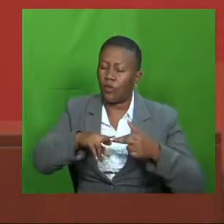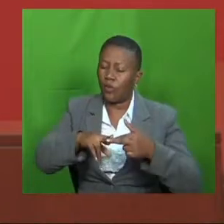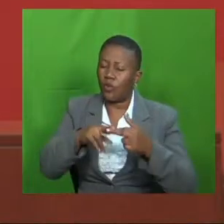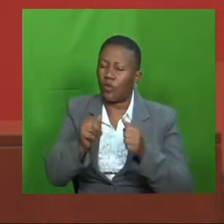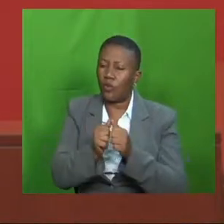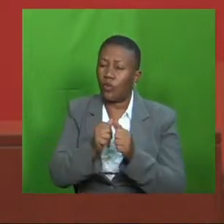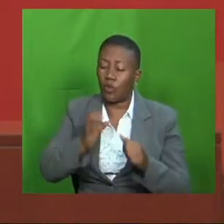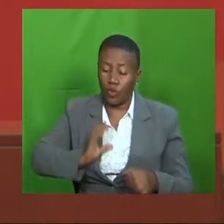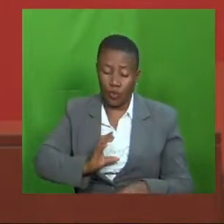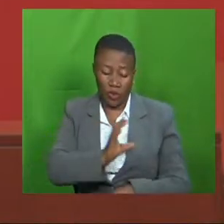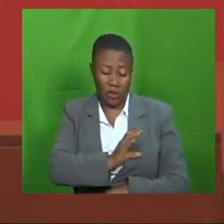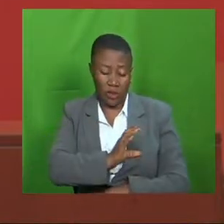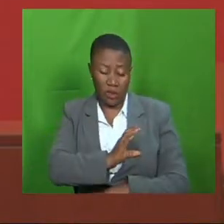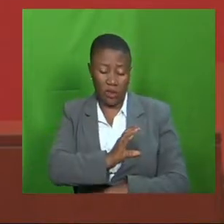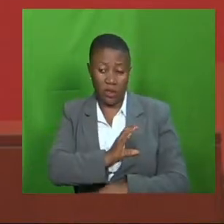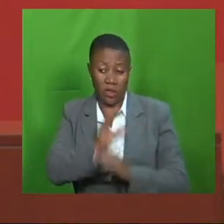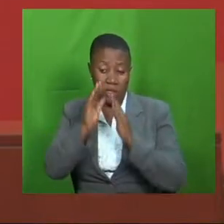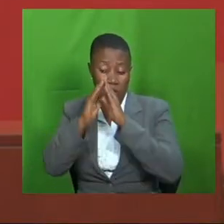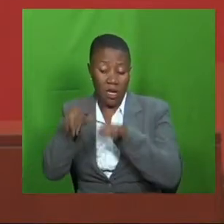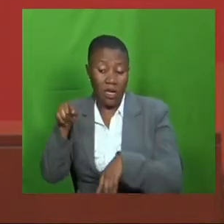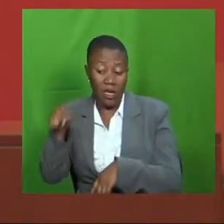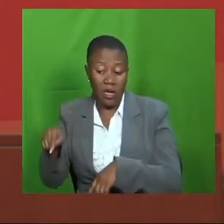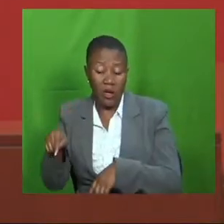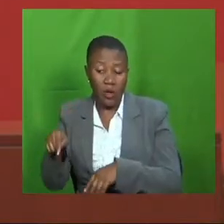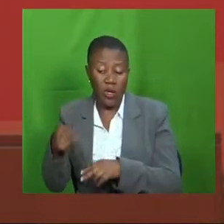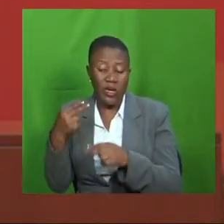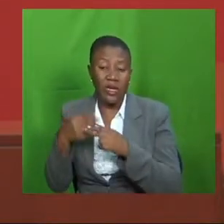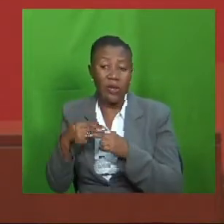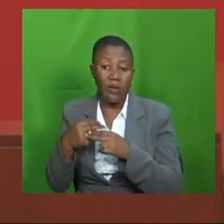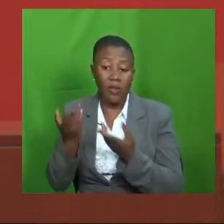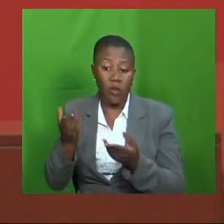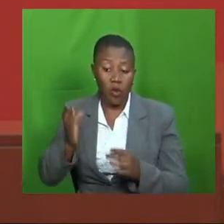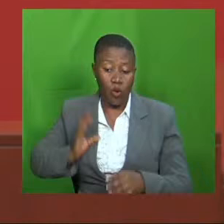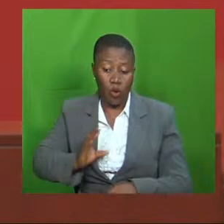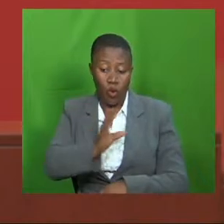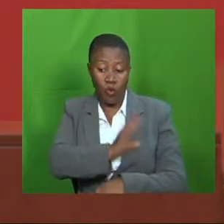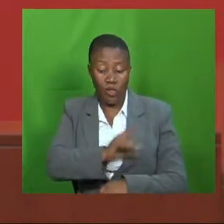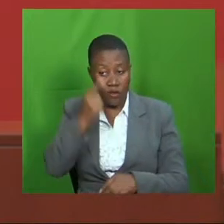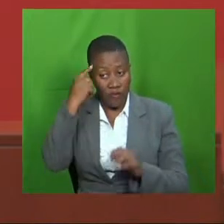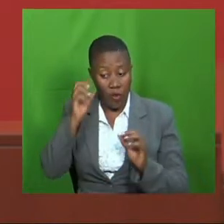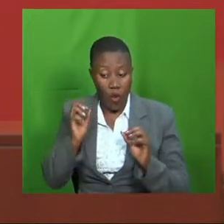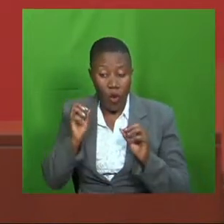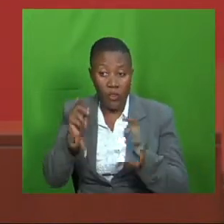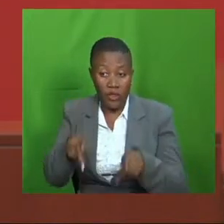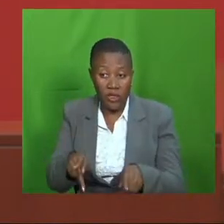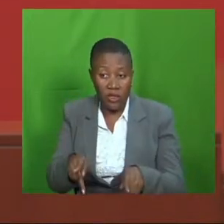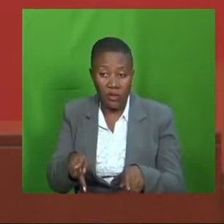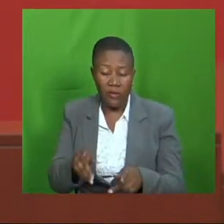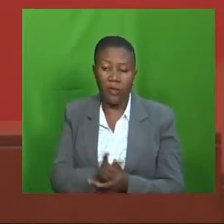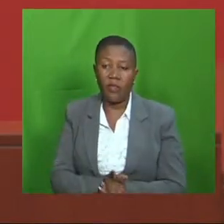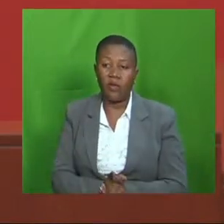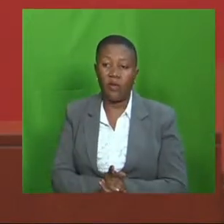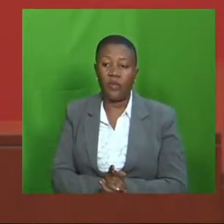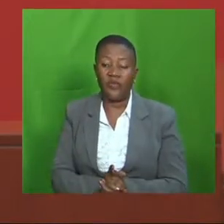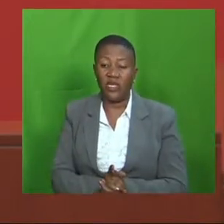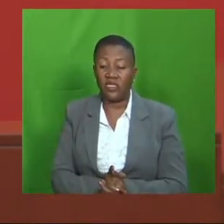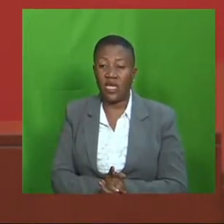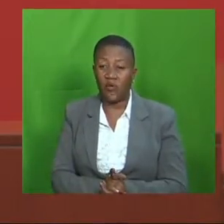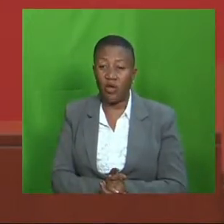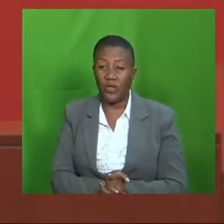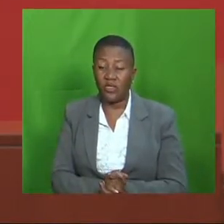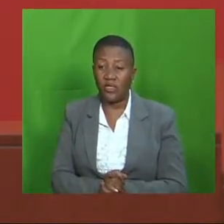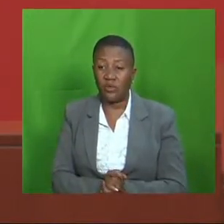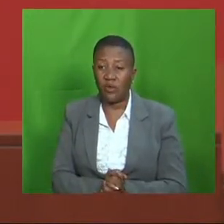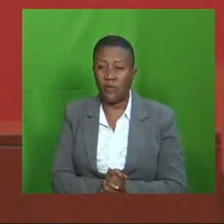known as the Committee of Privileges and Members' Interests. And that report